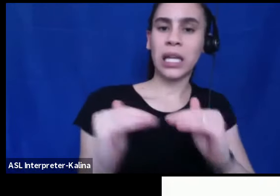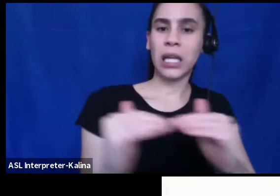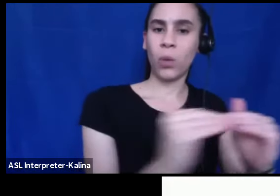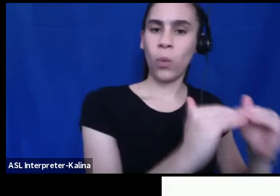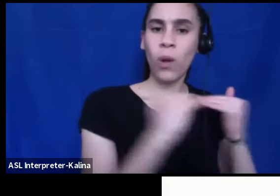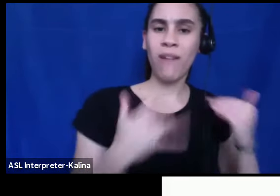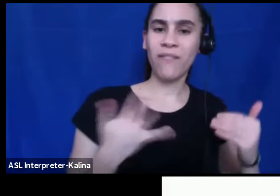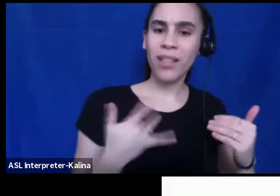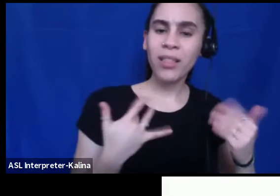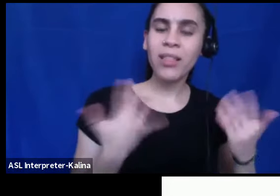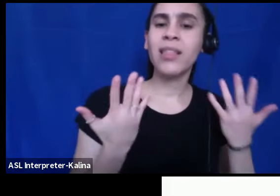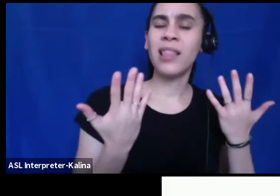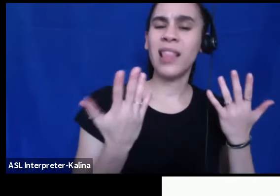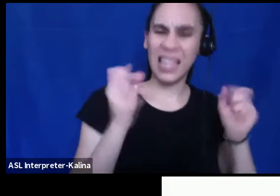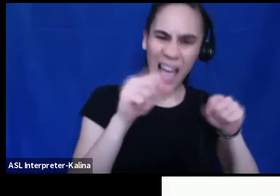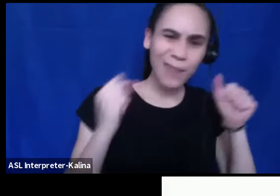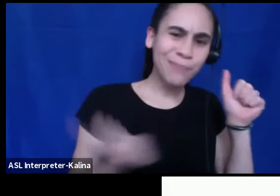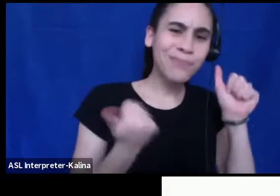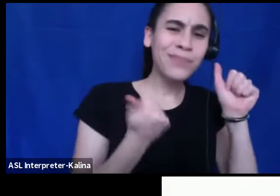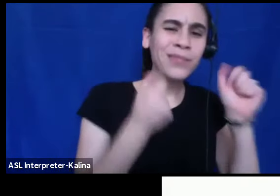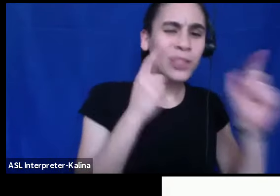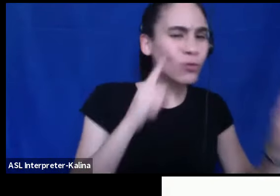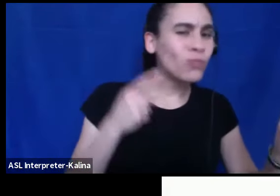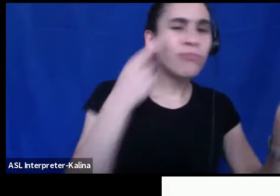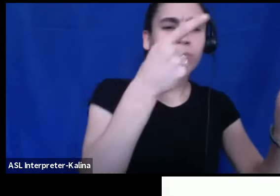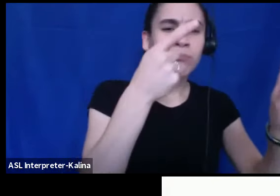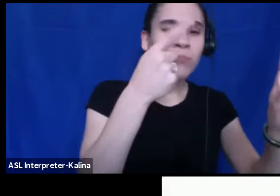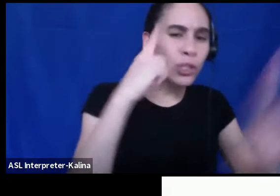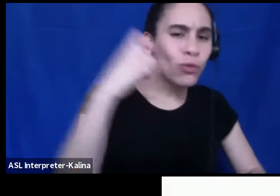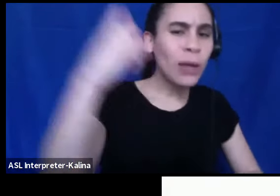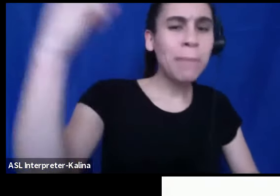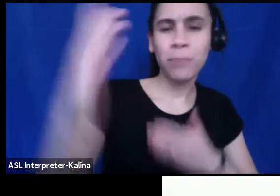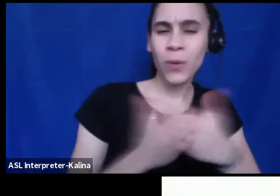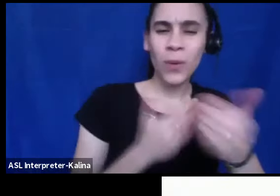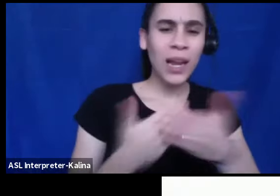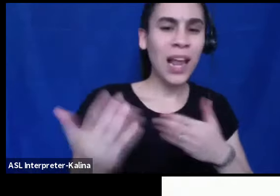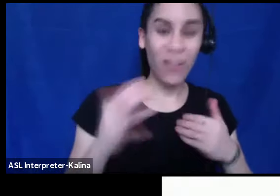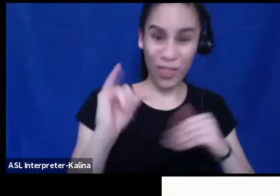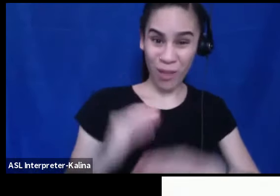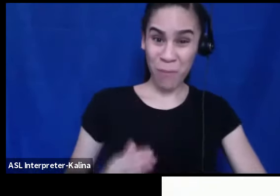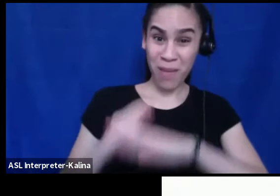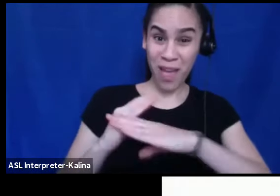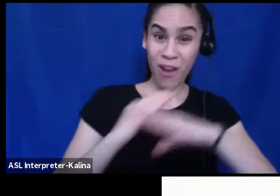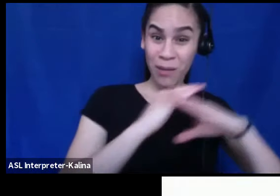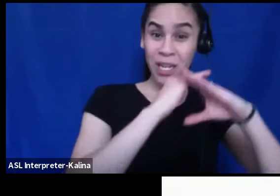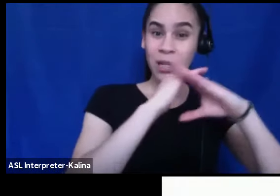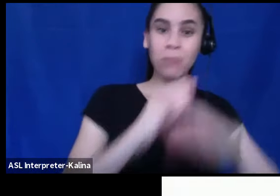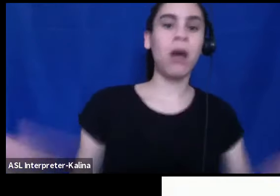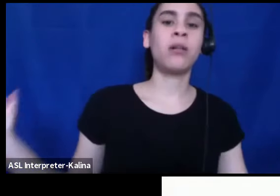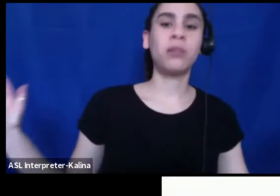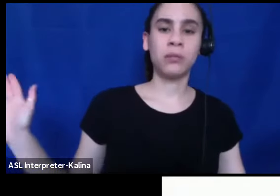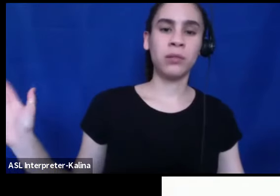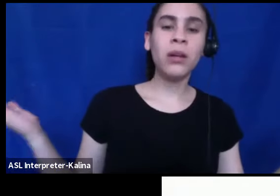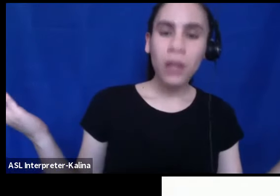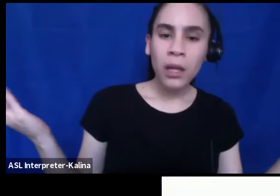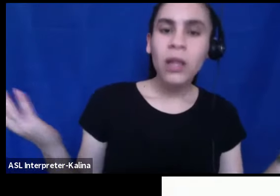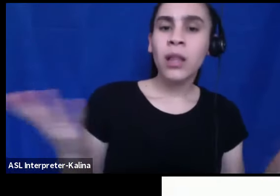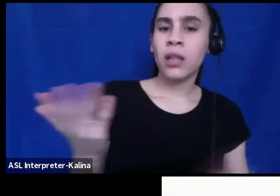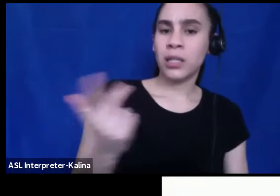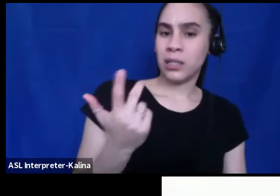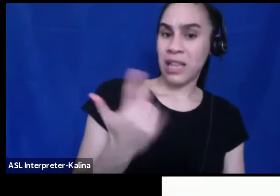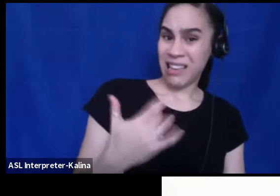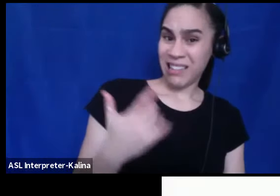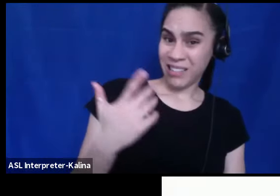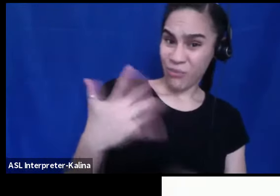that they could pursue any dream that they had. And these barriers would just be removed, right? And they wouldn't have to worry